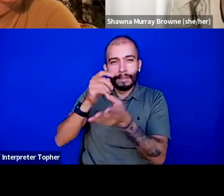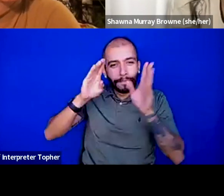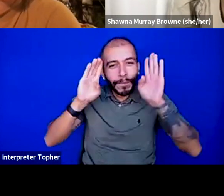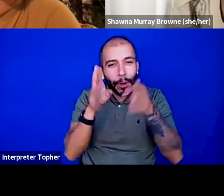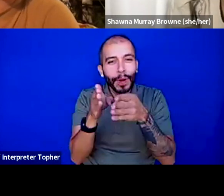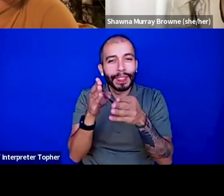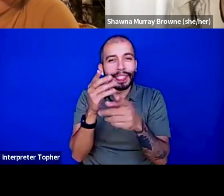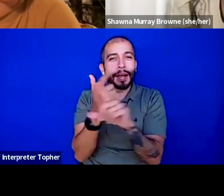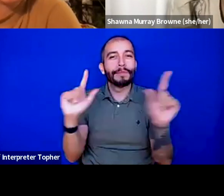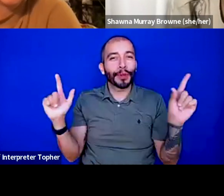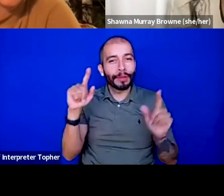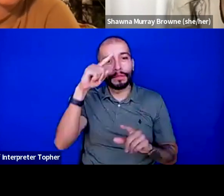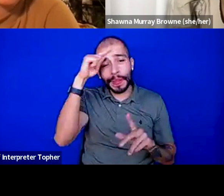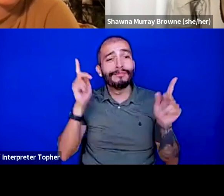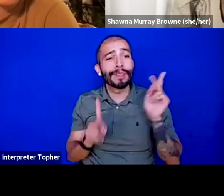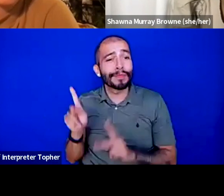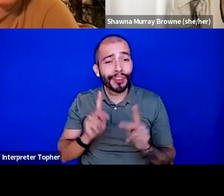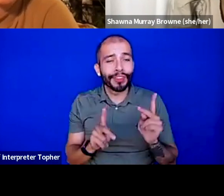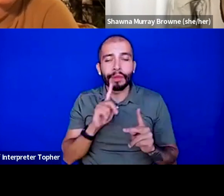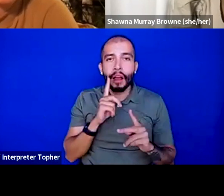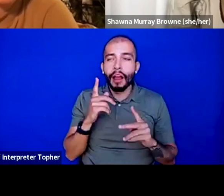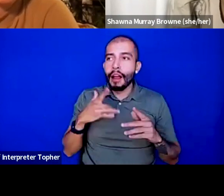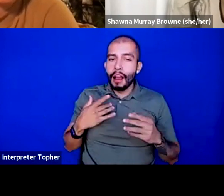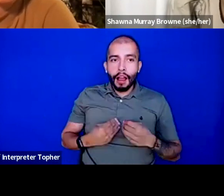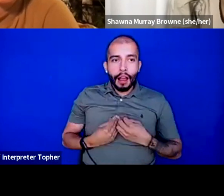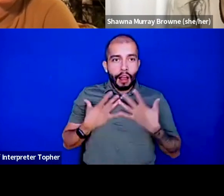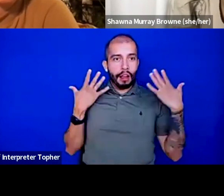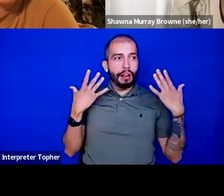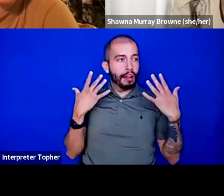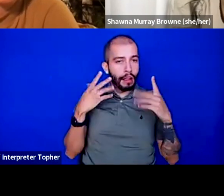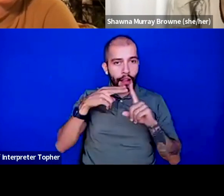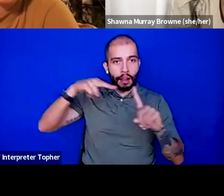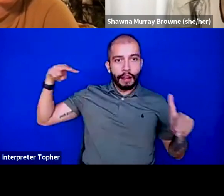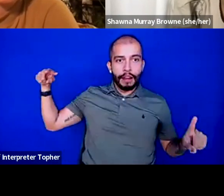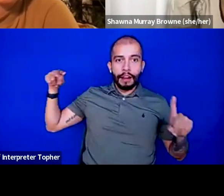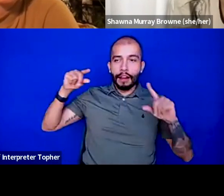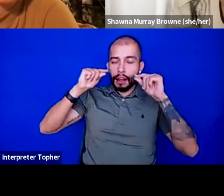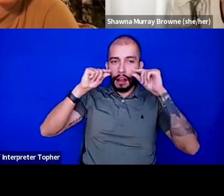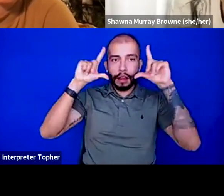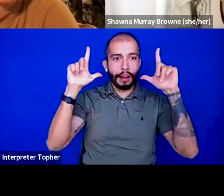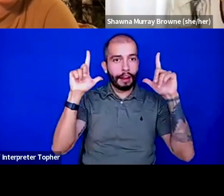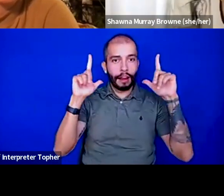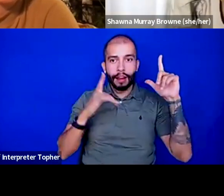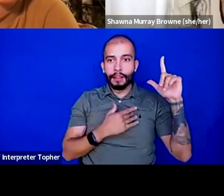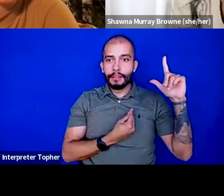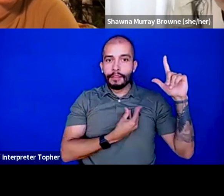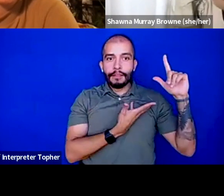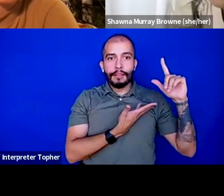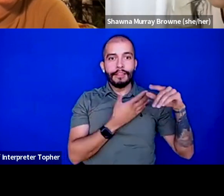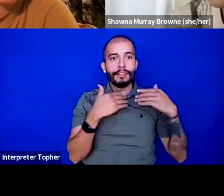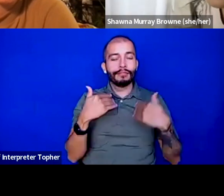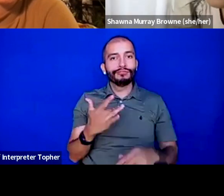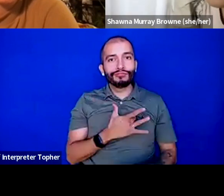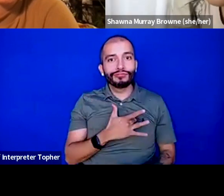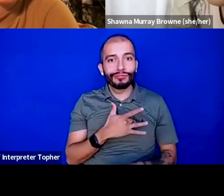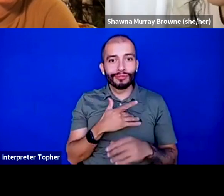within systems. And I think is also helpful for those of us working outside of systems. I'm